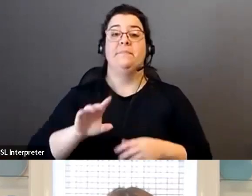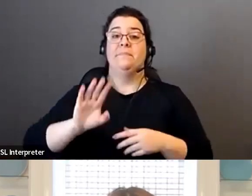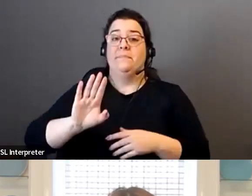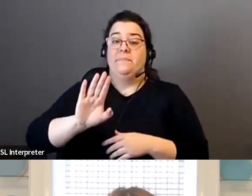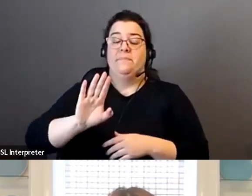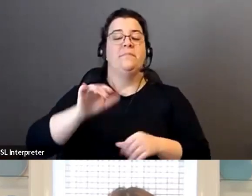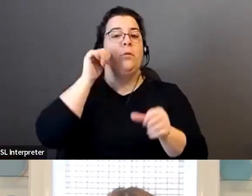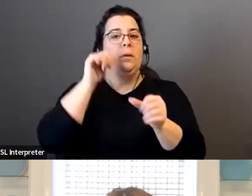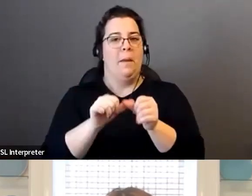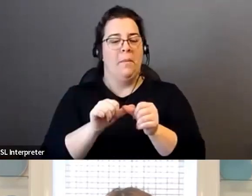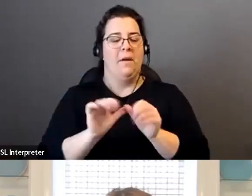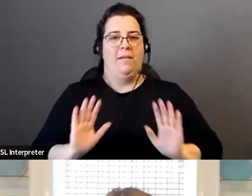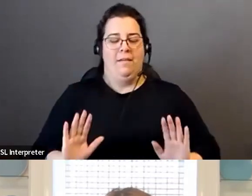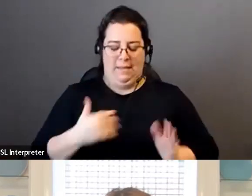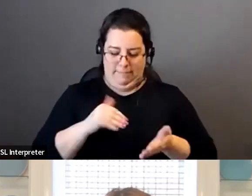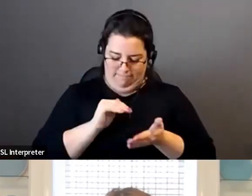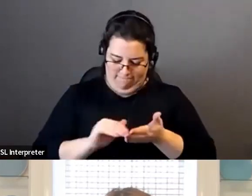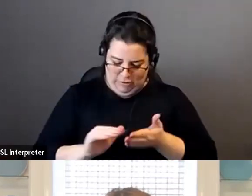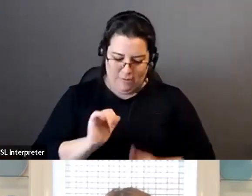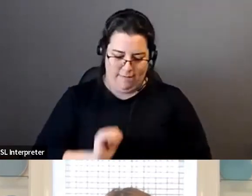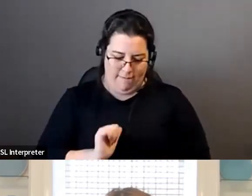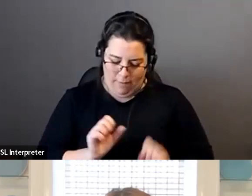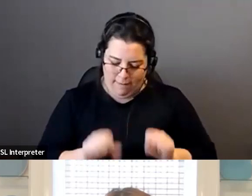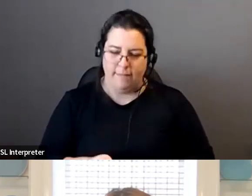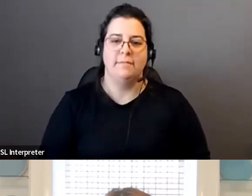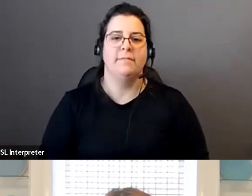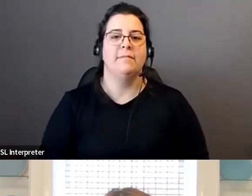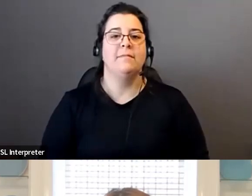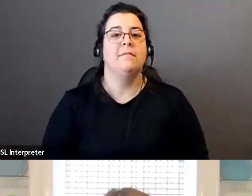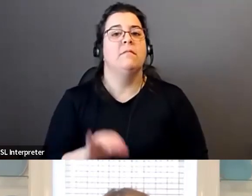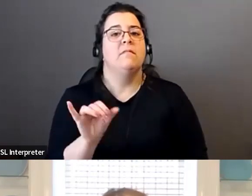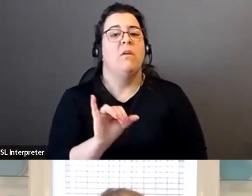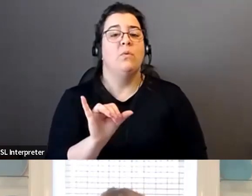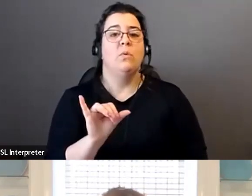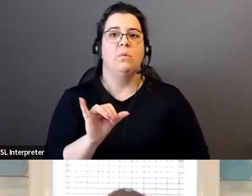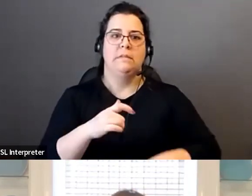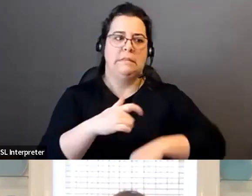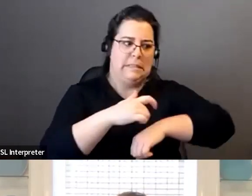yourself grace. And also don't just manage your time, manage your energy.